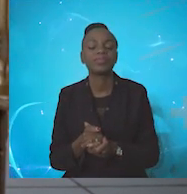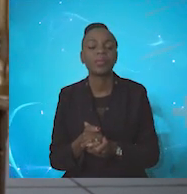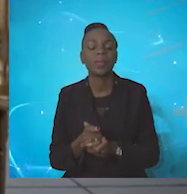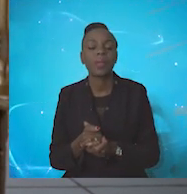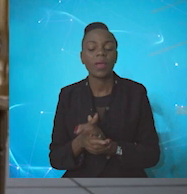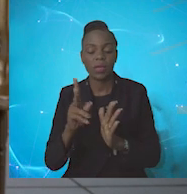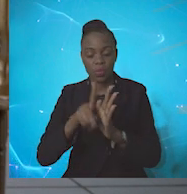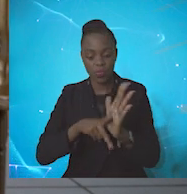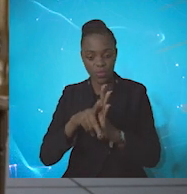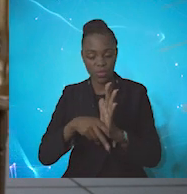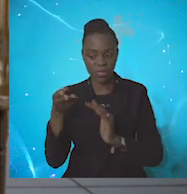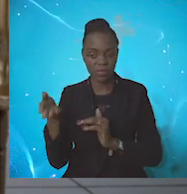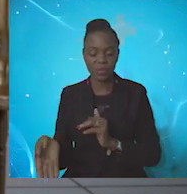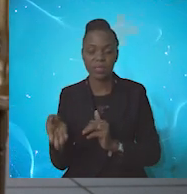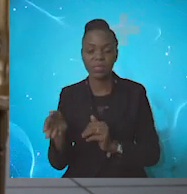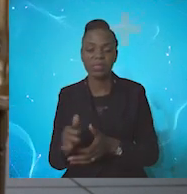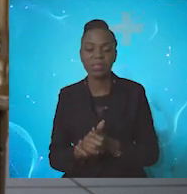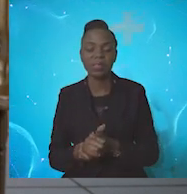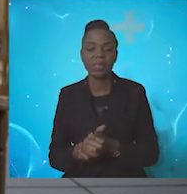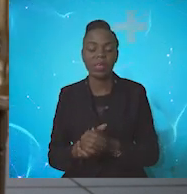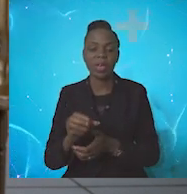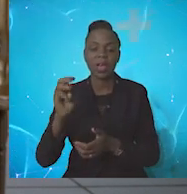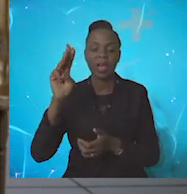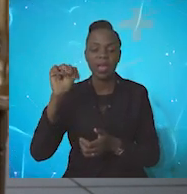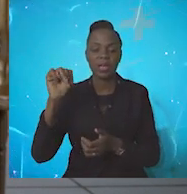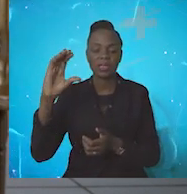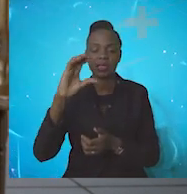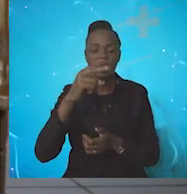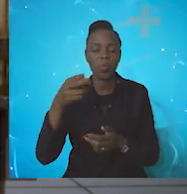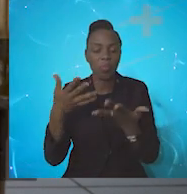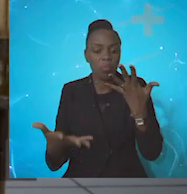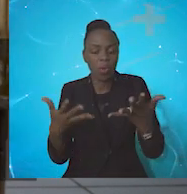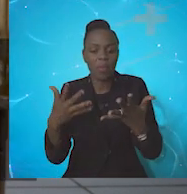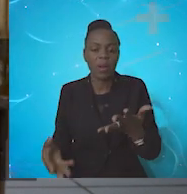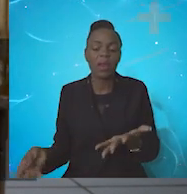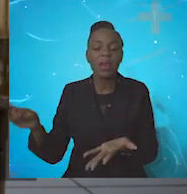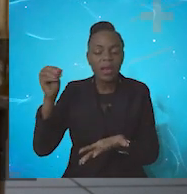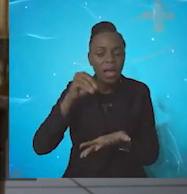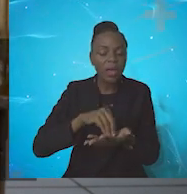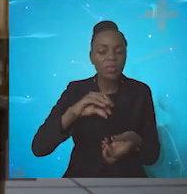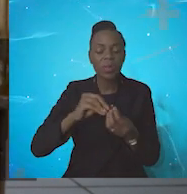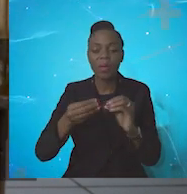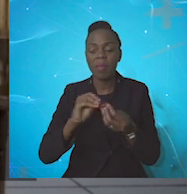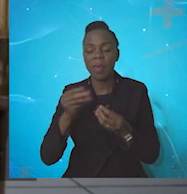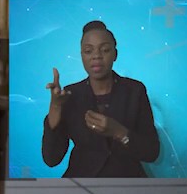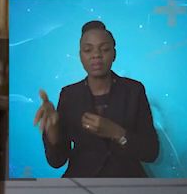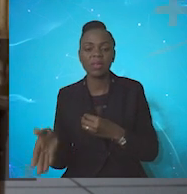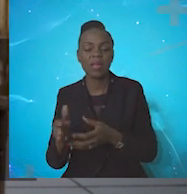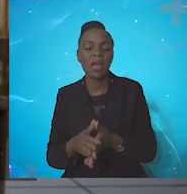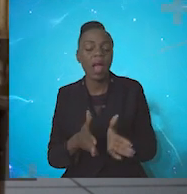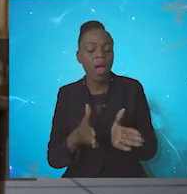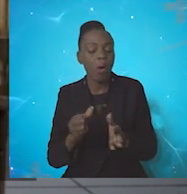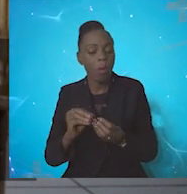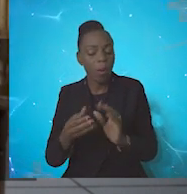mu project imene iyi ya Share CM tudziwa kuti muli ndati ngambari kapena tinoti ma participants amuchengereze mwina atenga